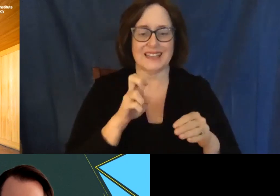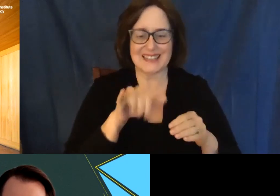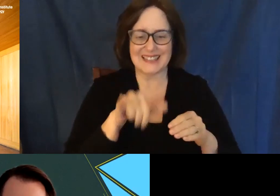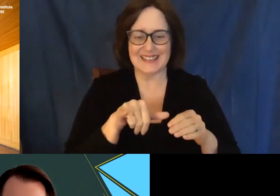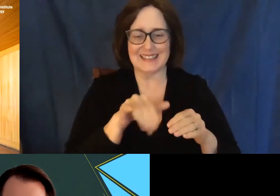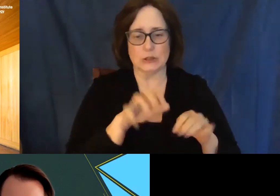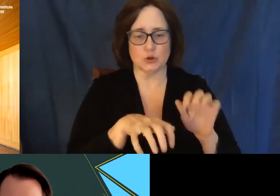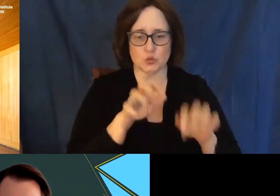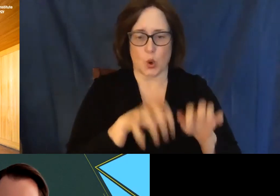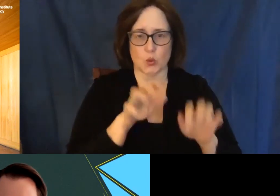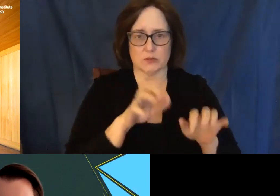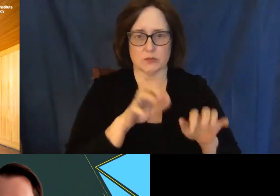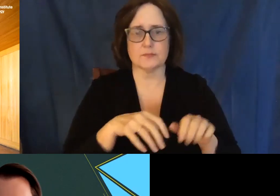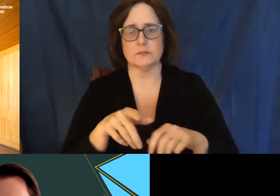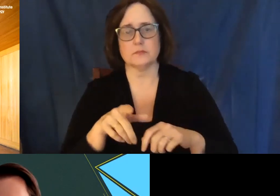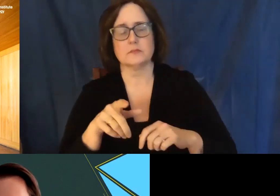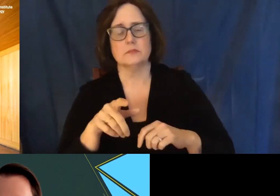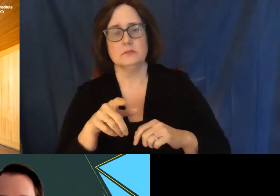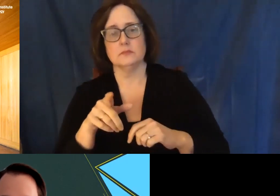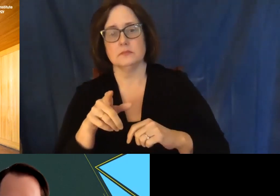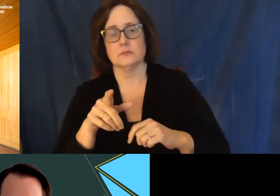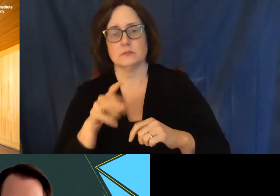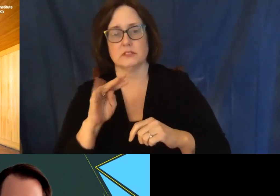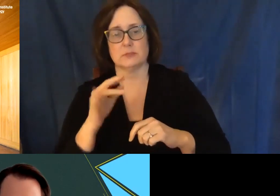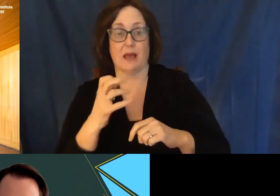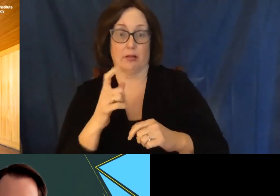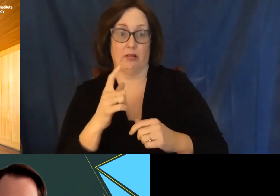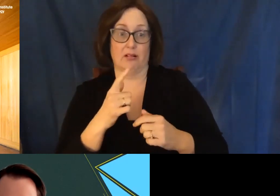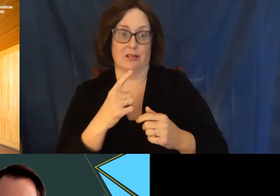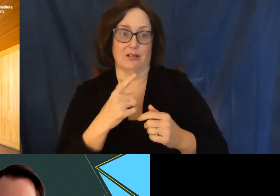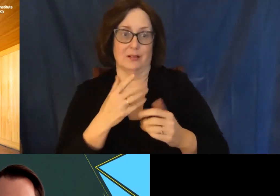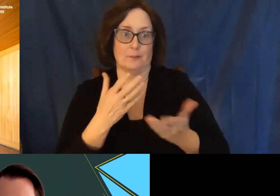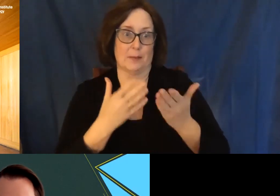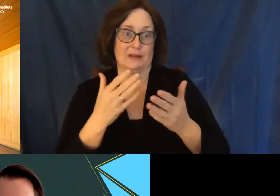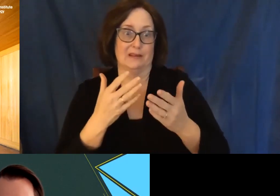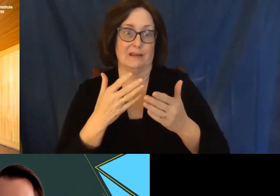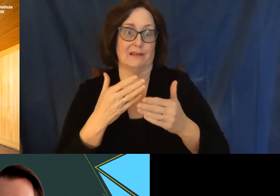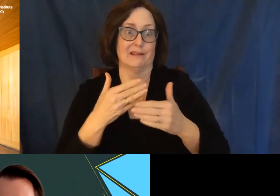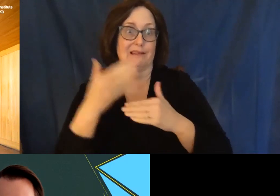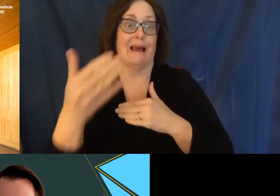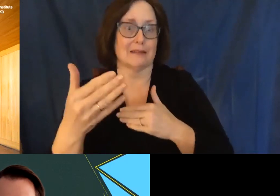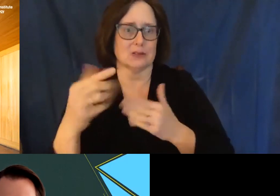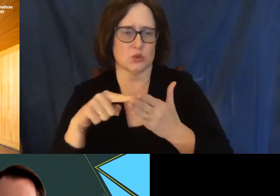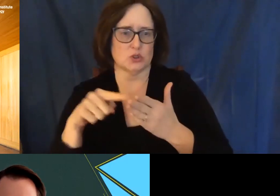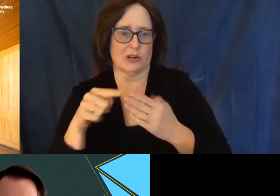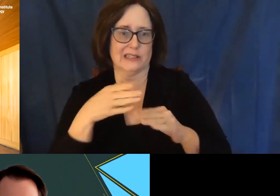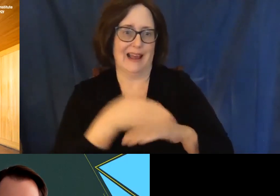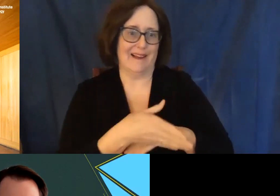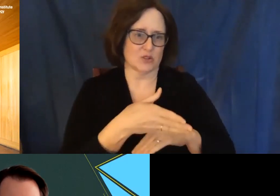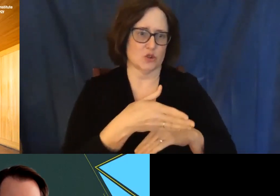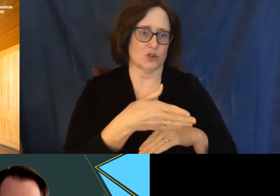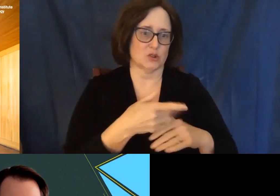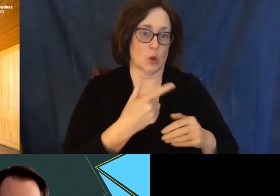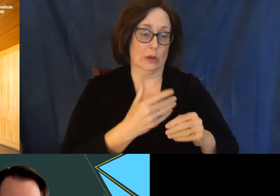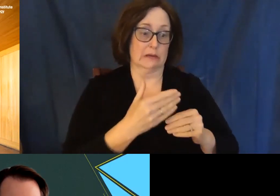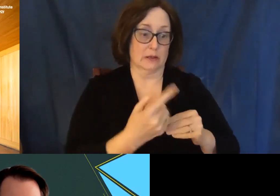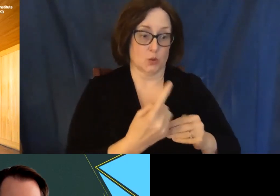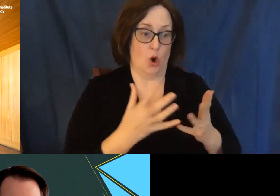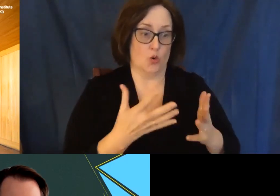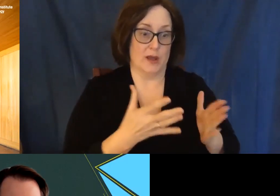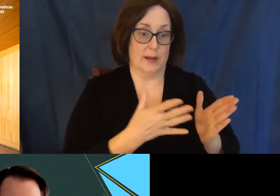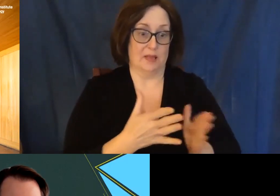So after your user studies are done, maybe then you can. Yeah, we will like have more study on